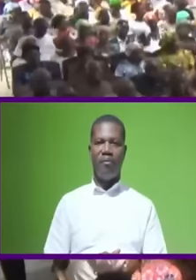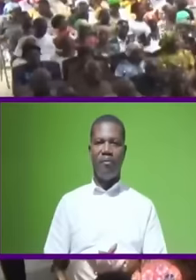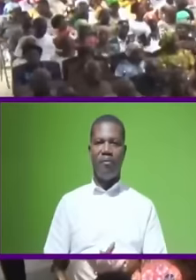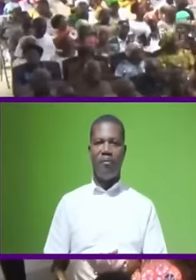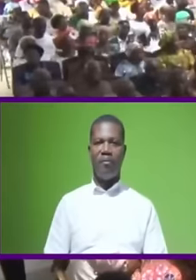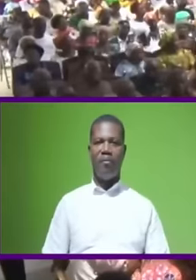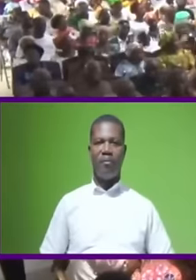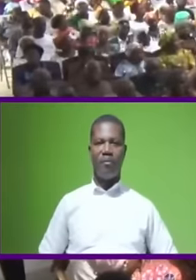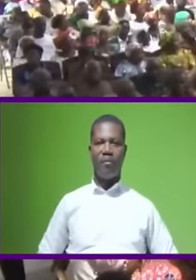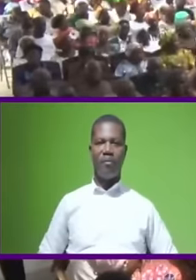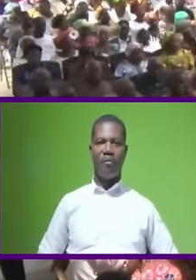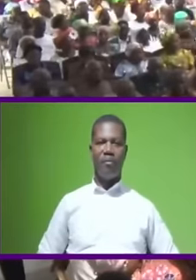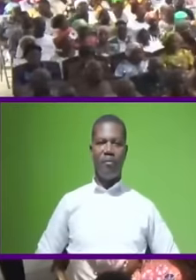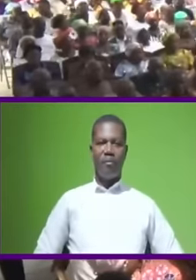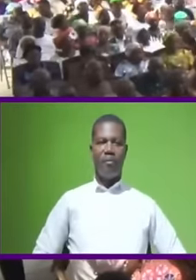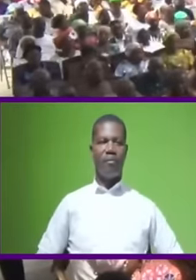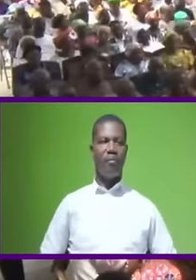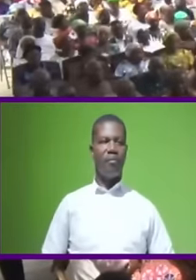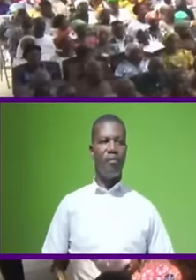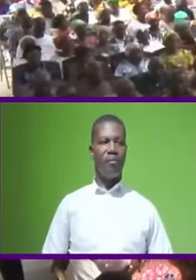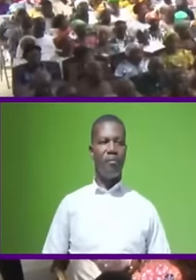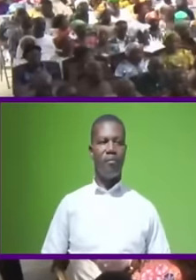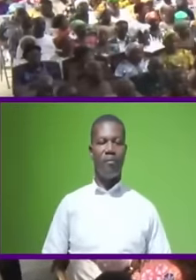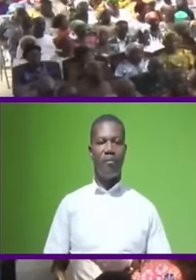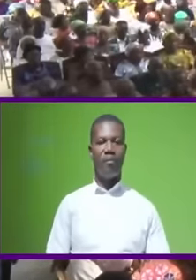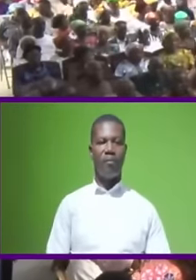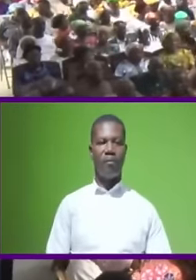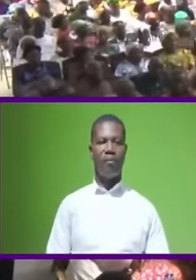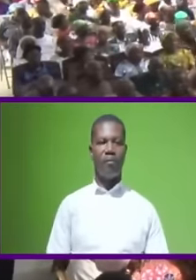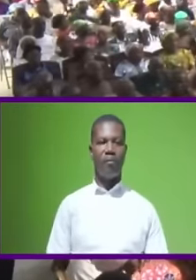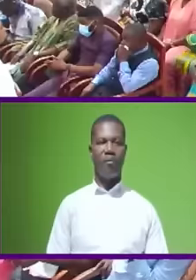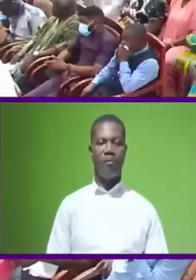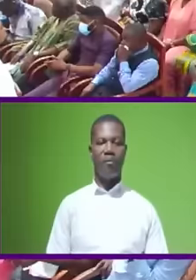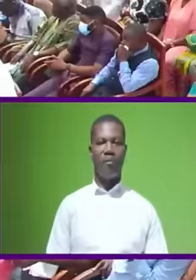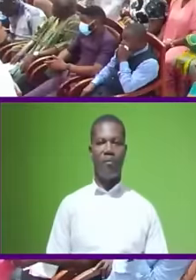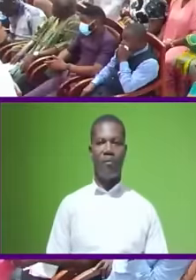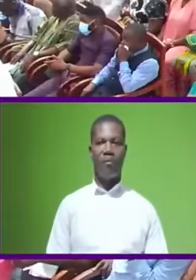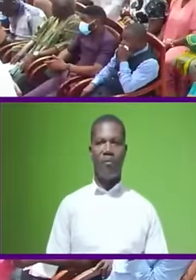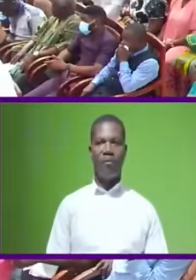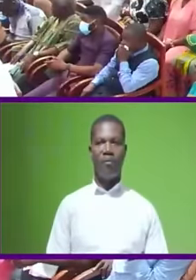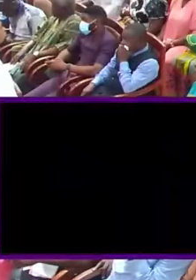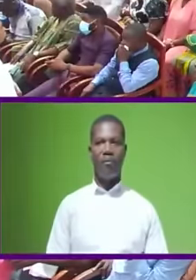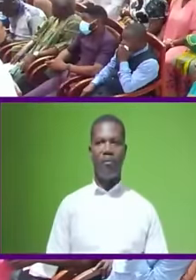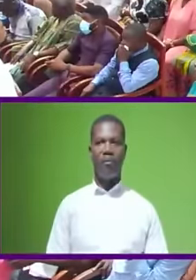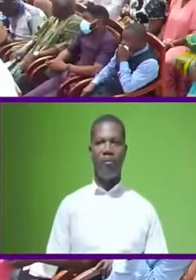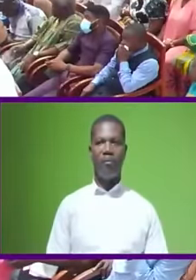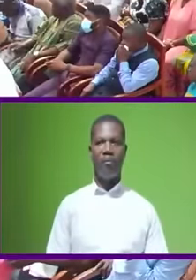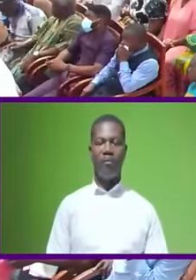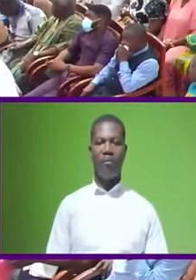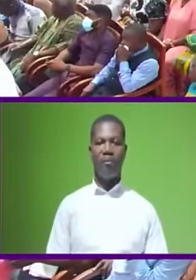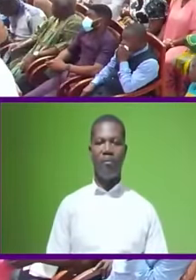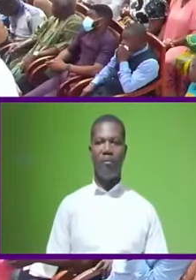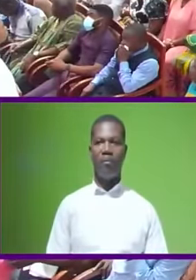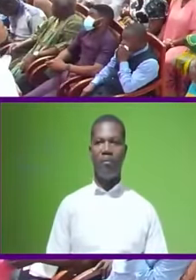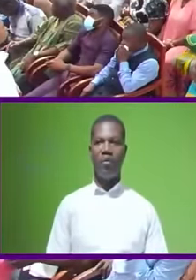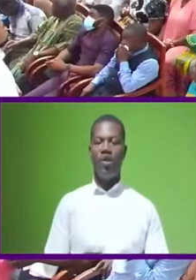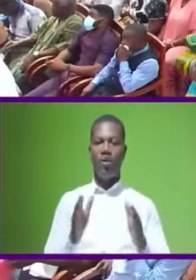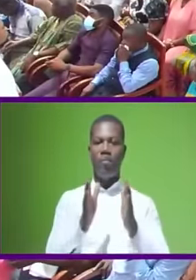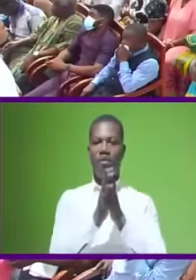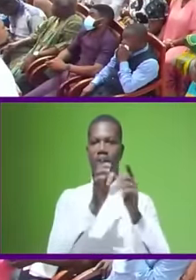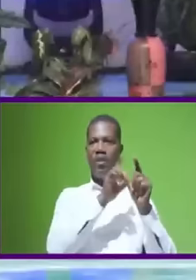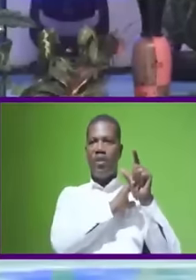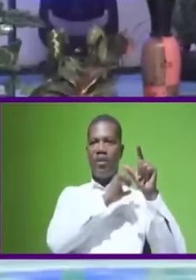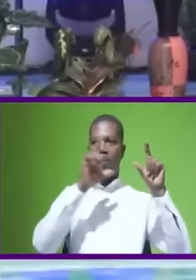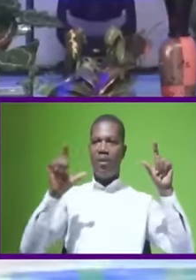please make heed and then listen to me. For today's message is a serious matter for me. Praise the